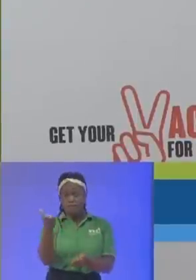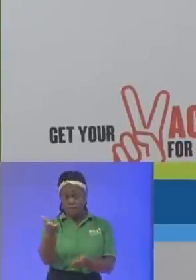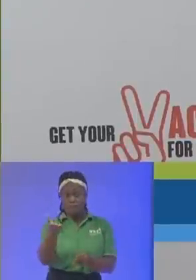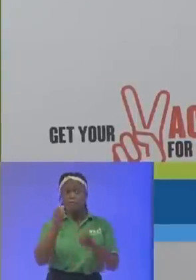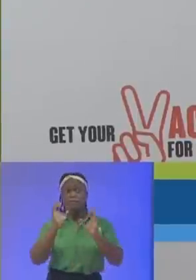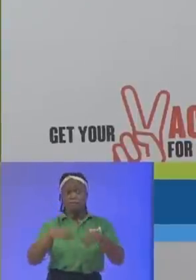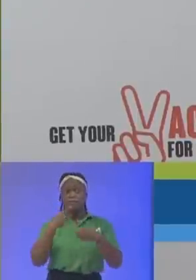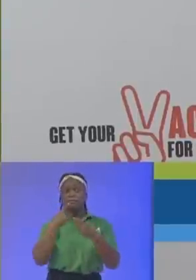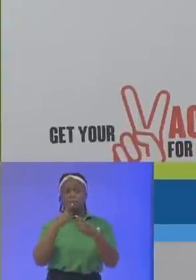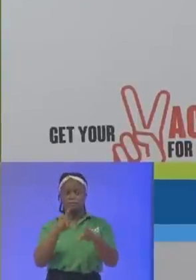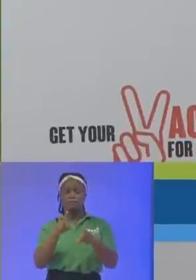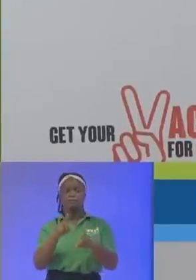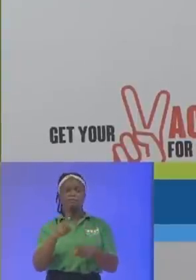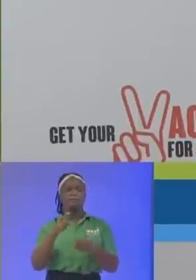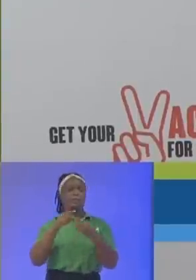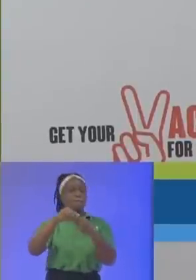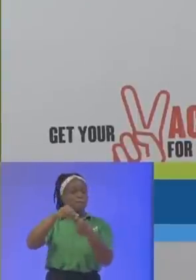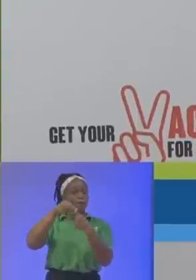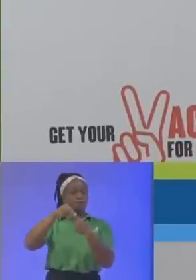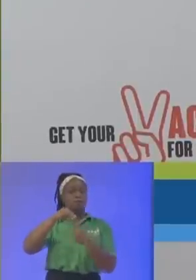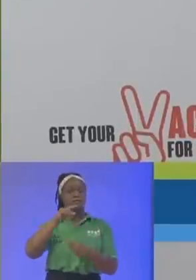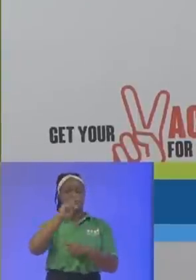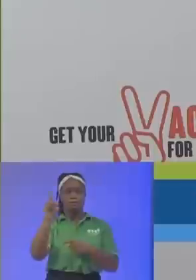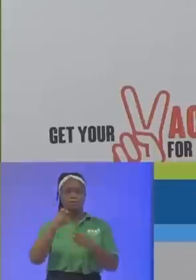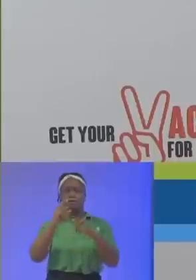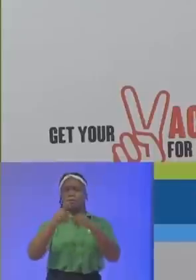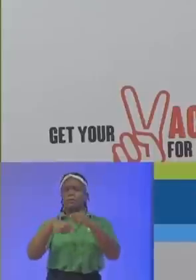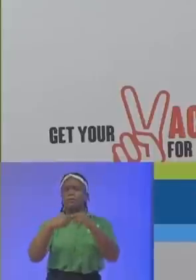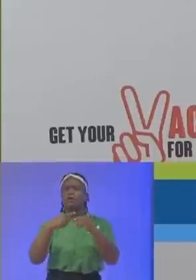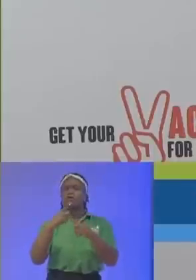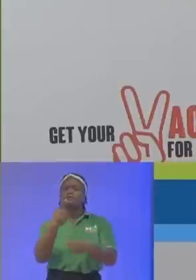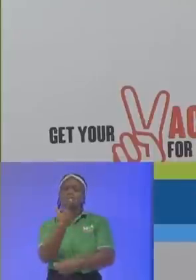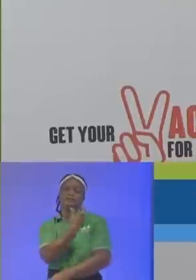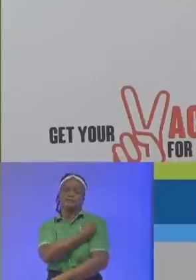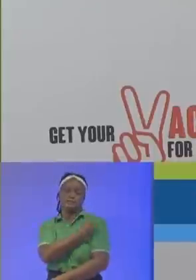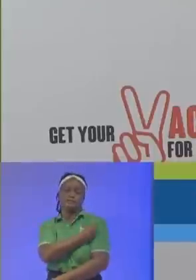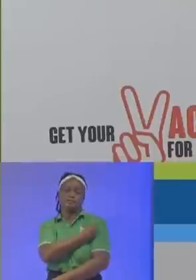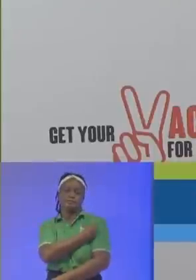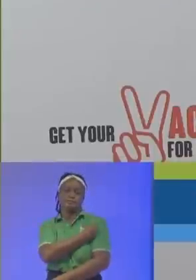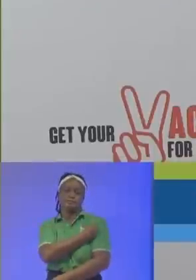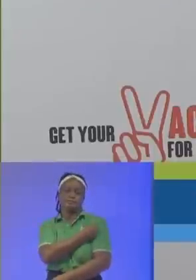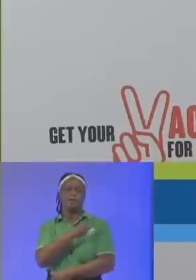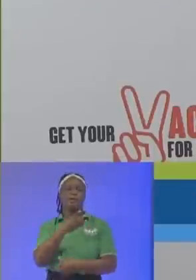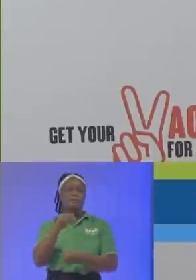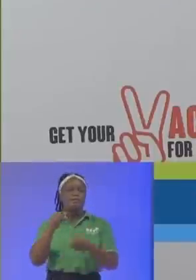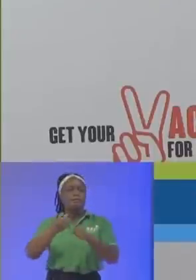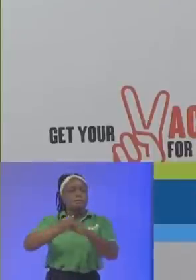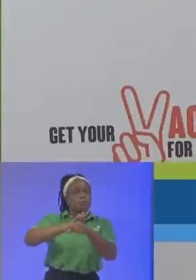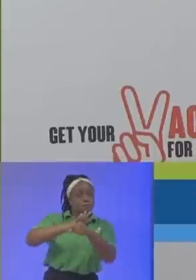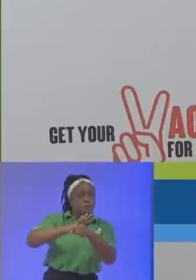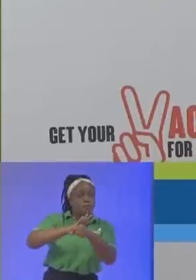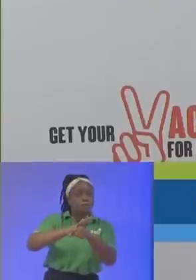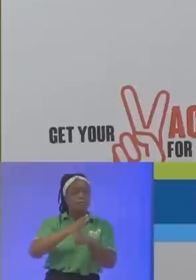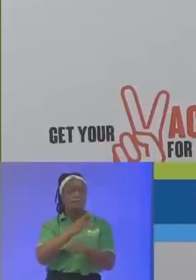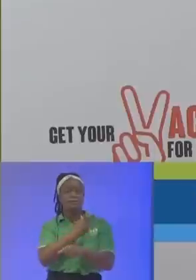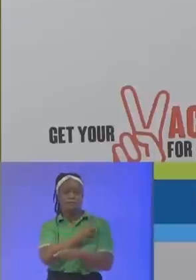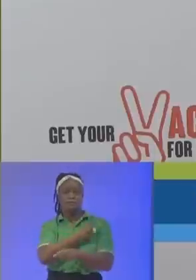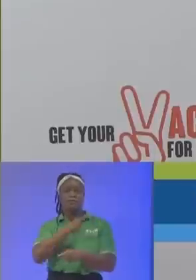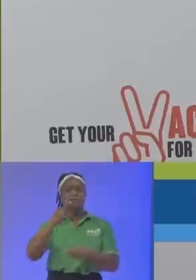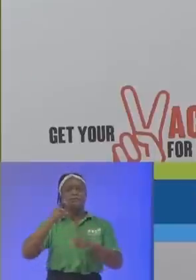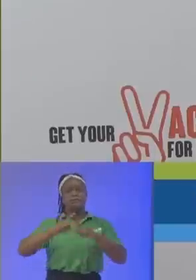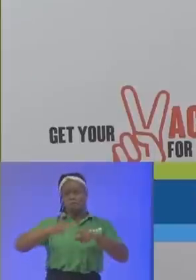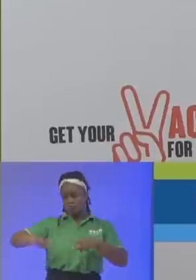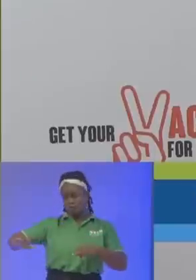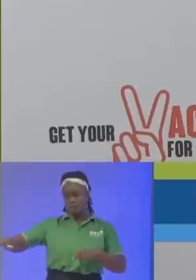to immunization. And she focused today on vaccination of our children. Let's go to TV6, please.